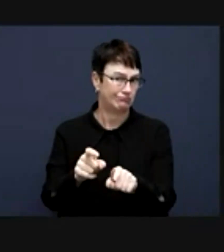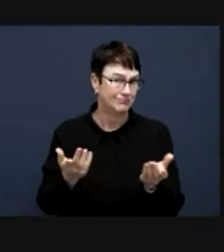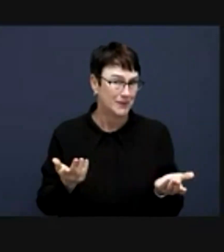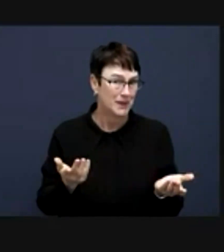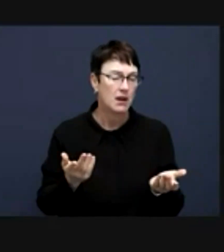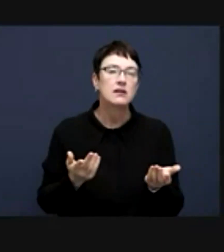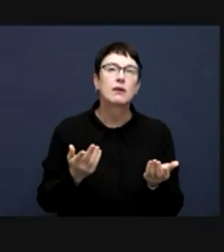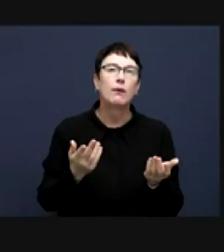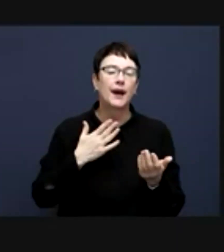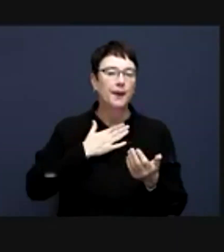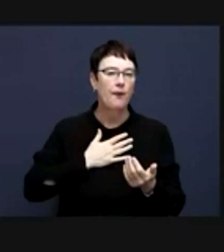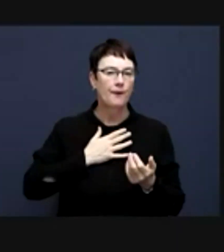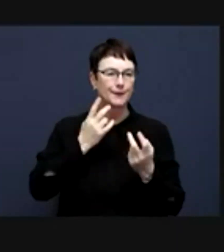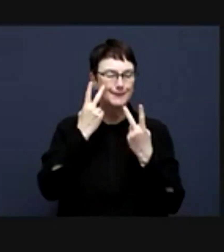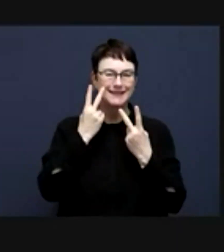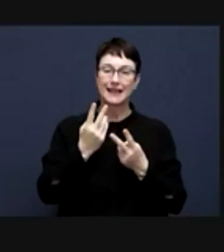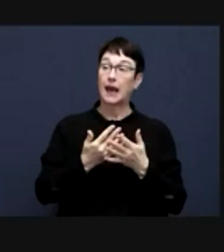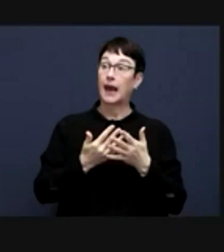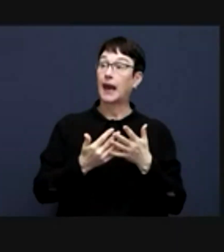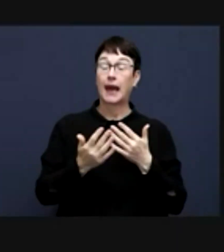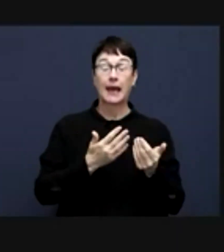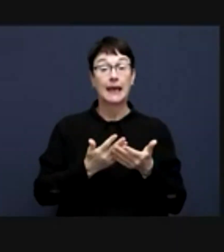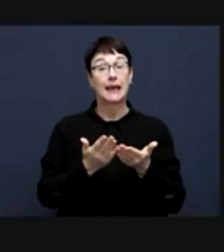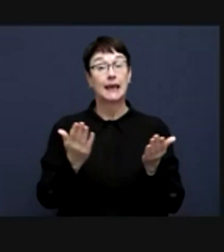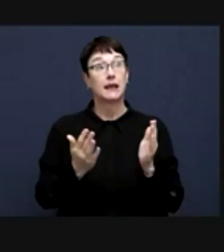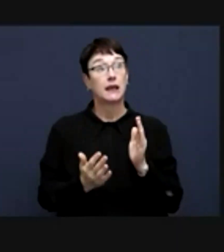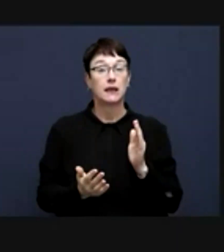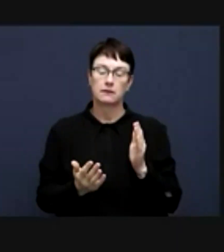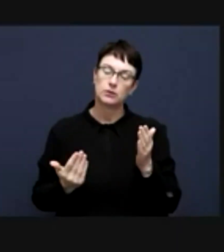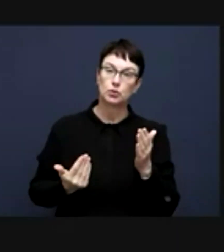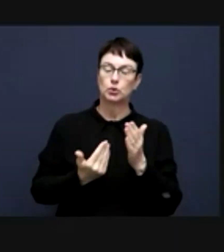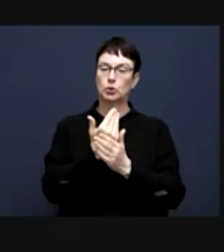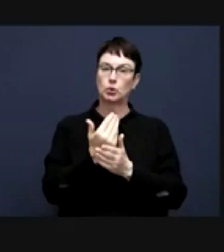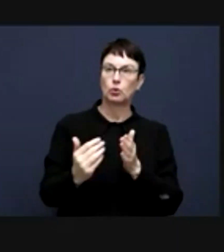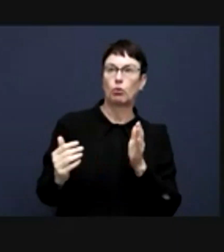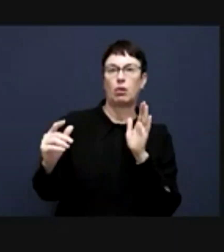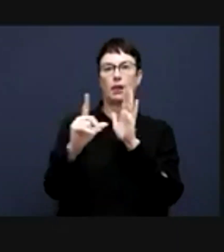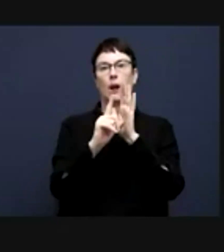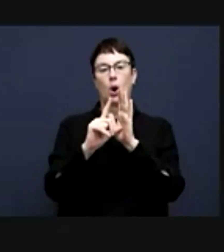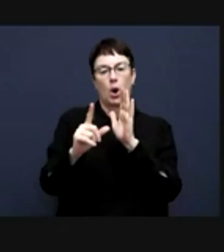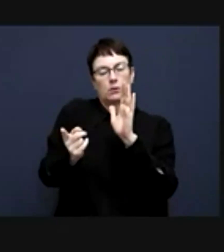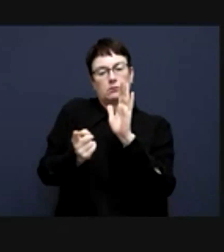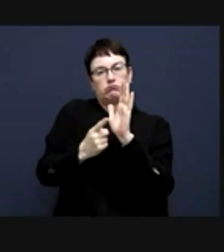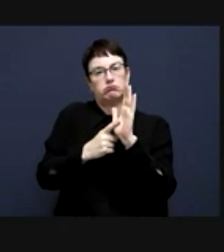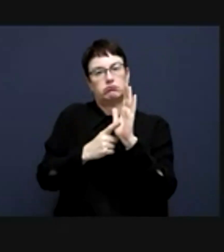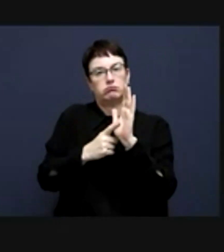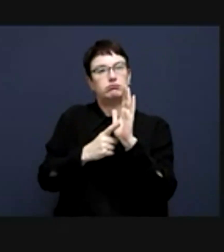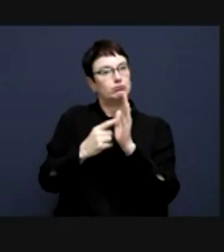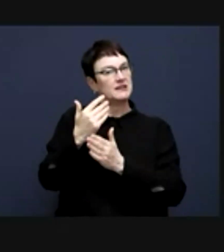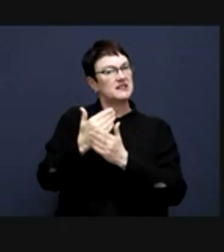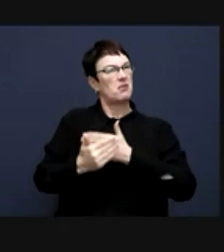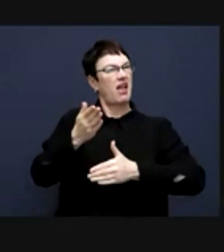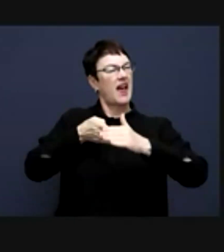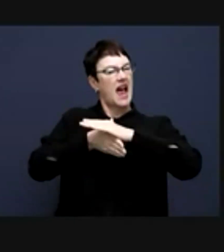legislation. So it is also important to, as I said, to bring opportunities to persons